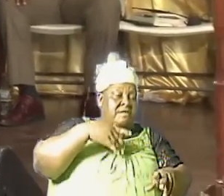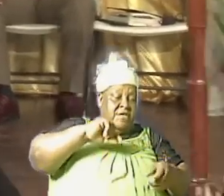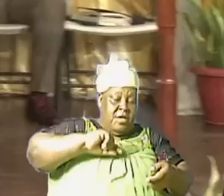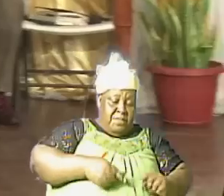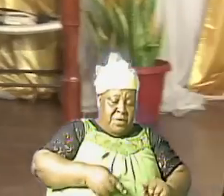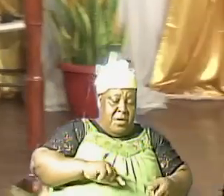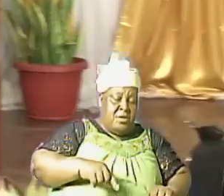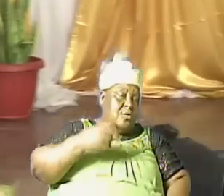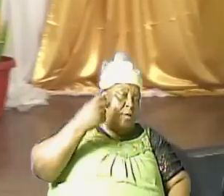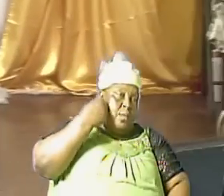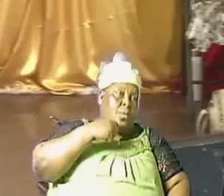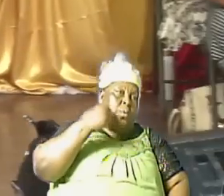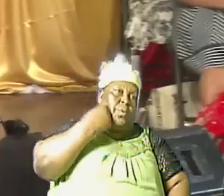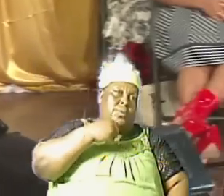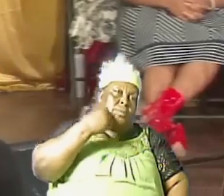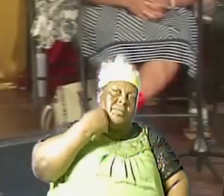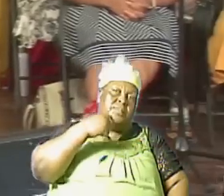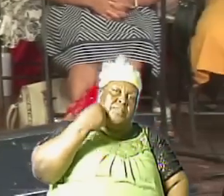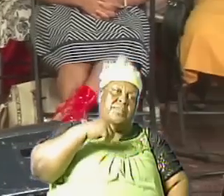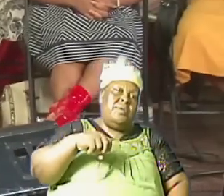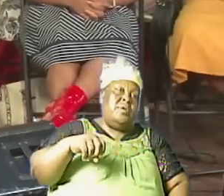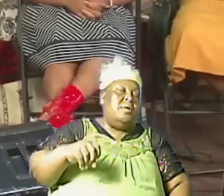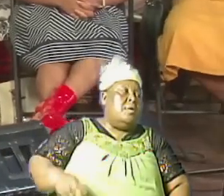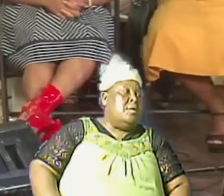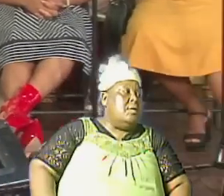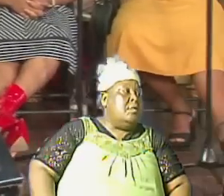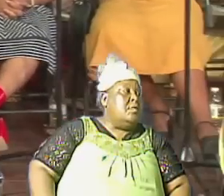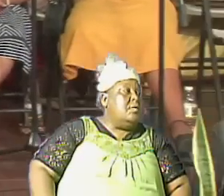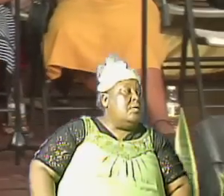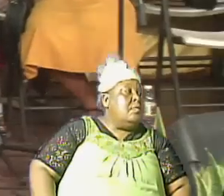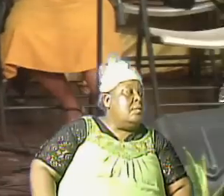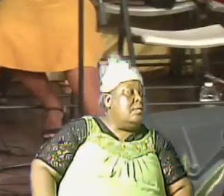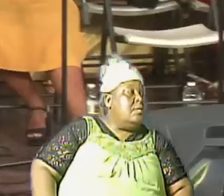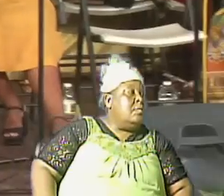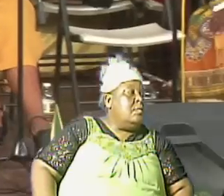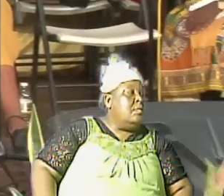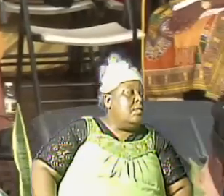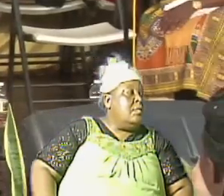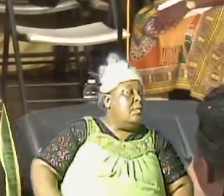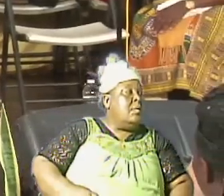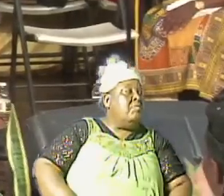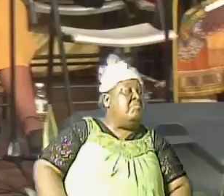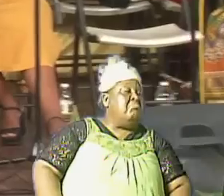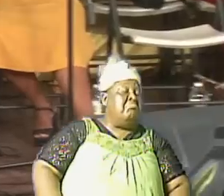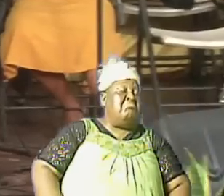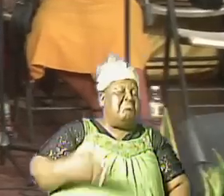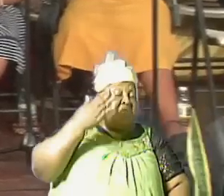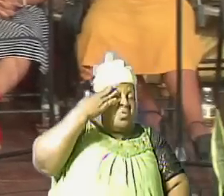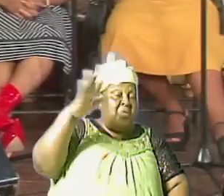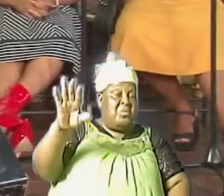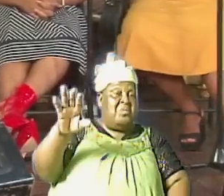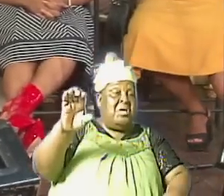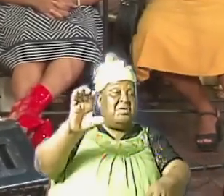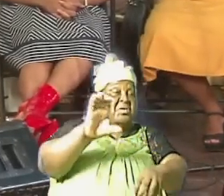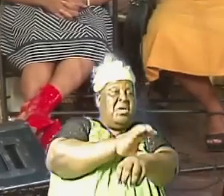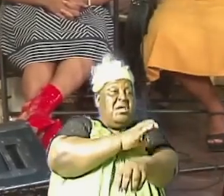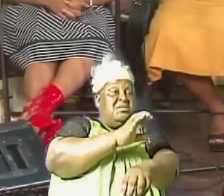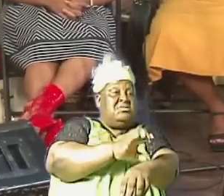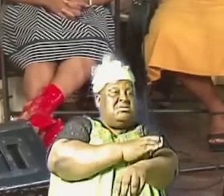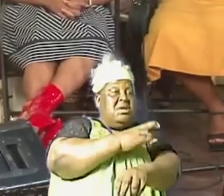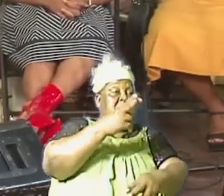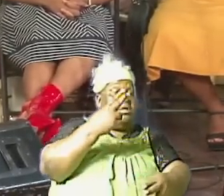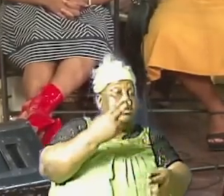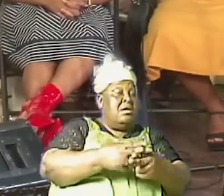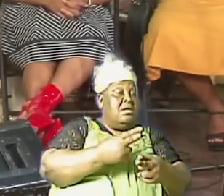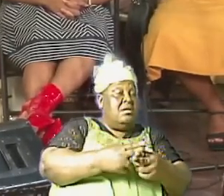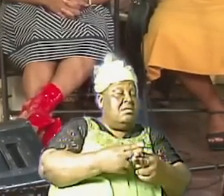bones, diagnosed with myeloma. I didn't even know that a cancer name, so that there